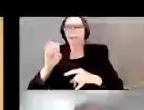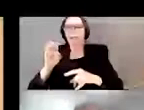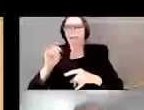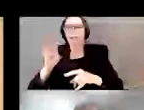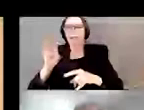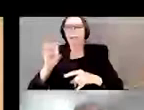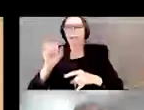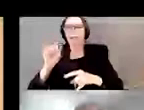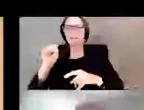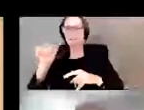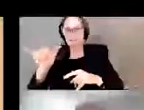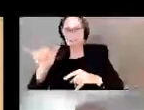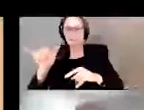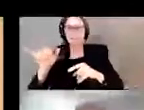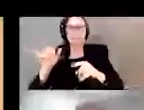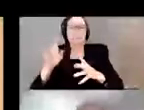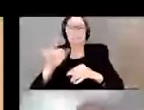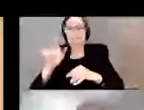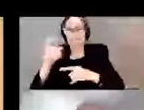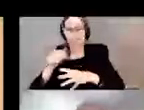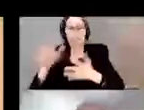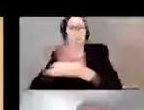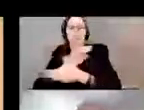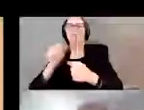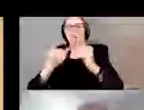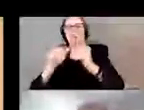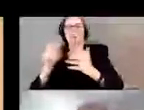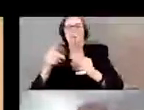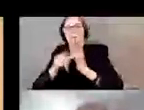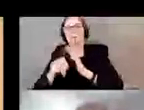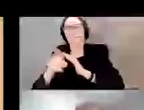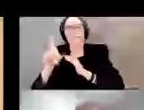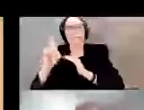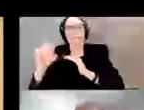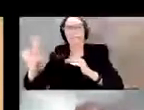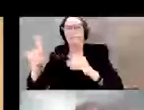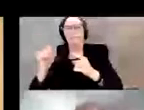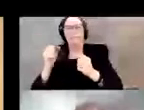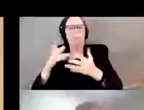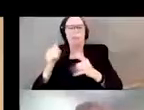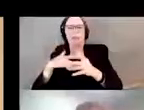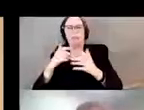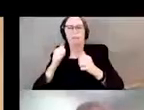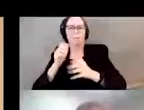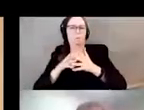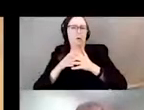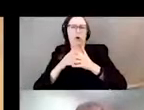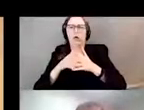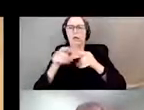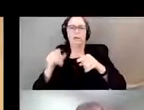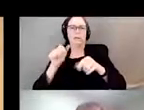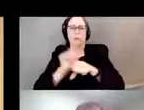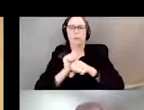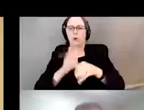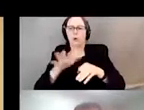day. And they end up destroying the buildings and kill a lot of the American local workers in those areas. They